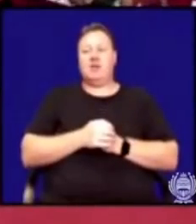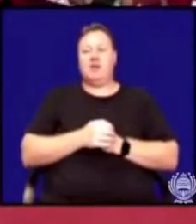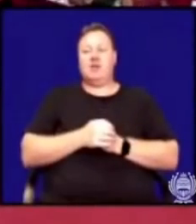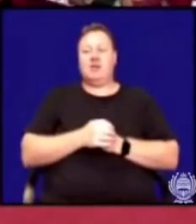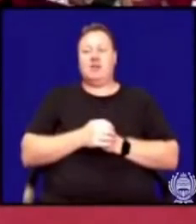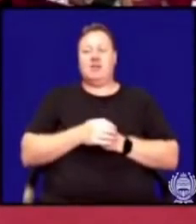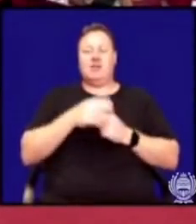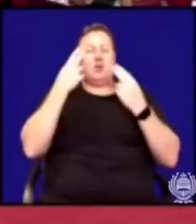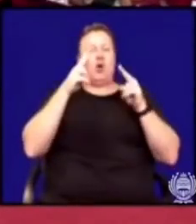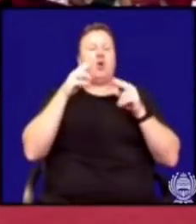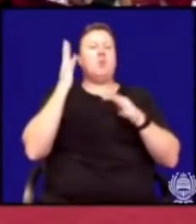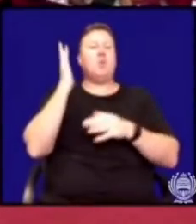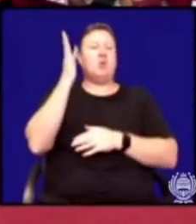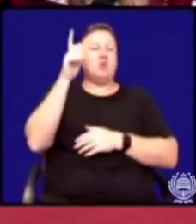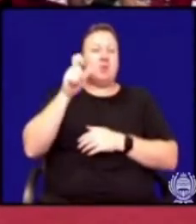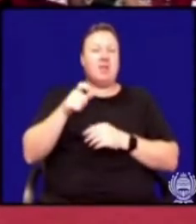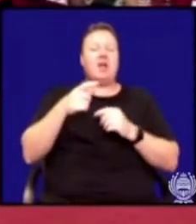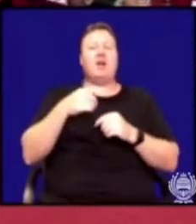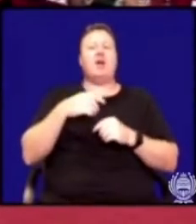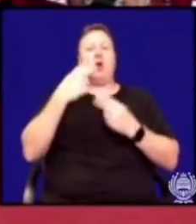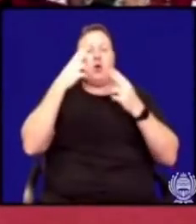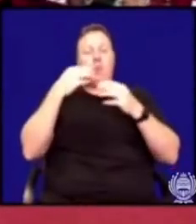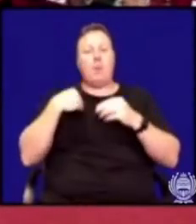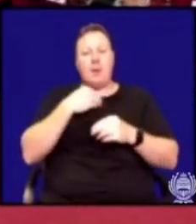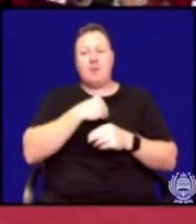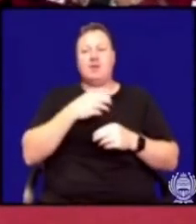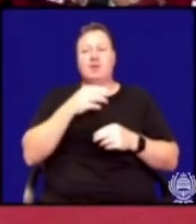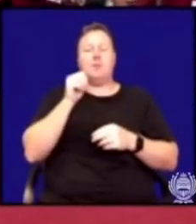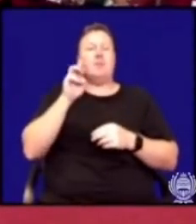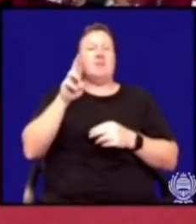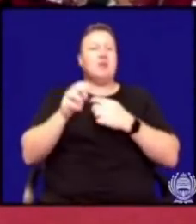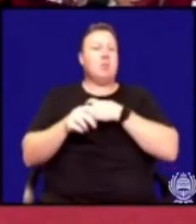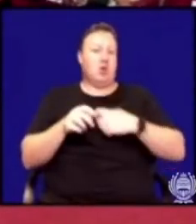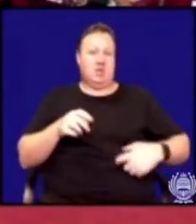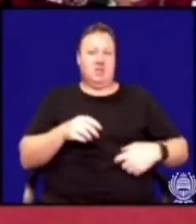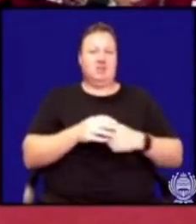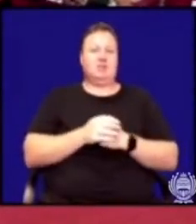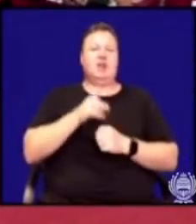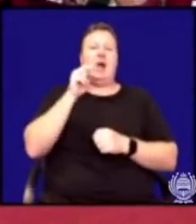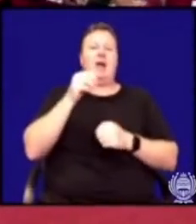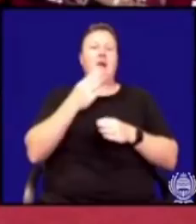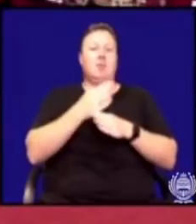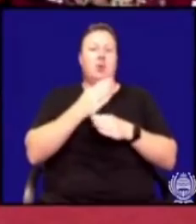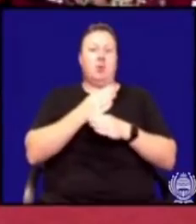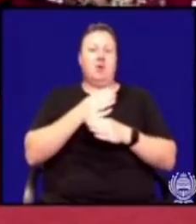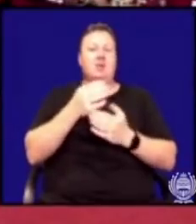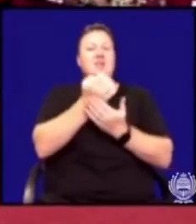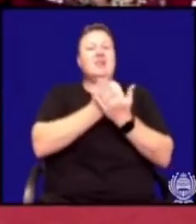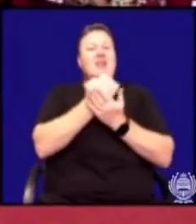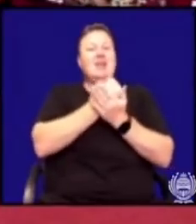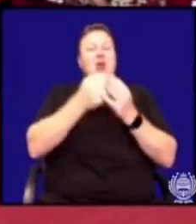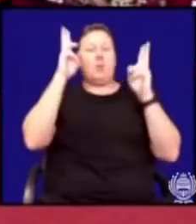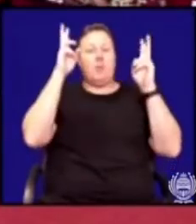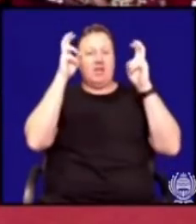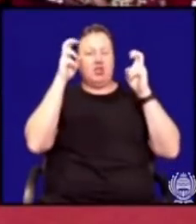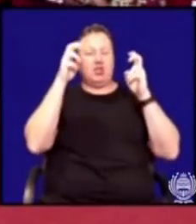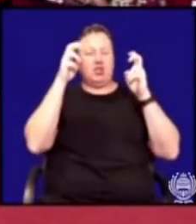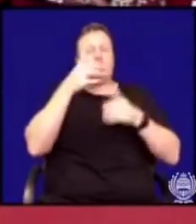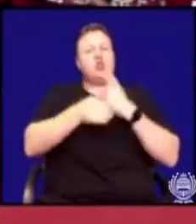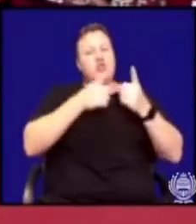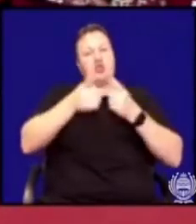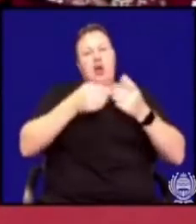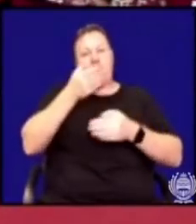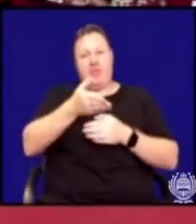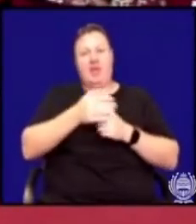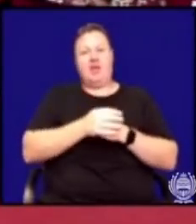honorable members, Mr. President, unemployment is often described as an economic issue, but what it really